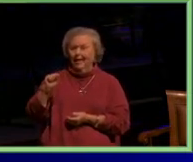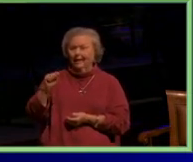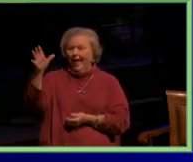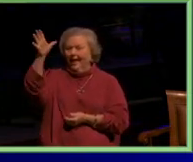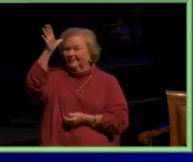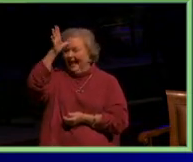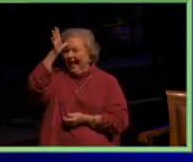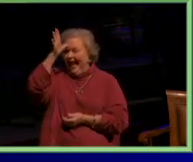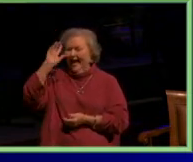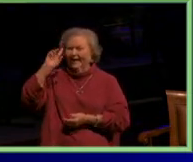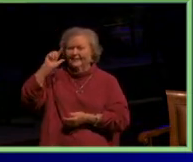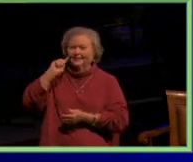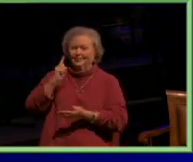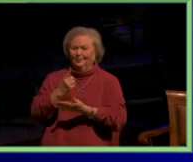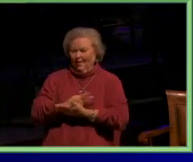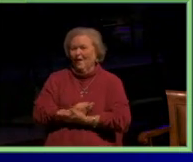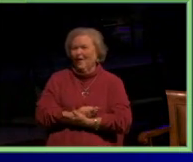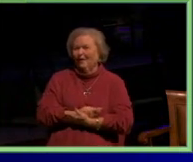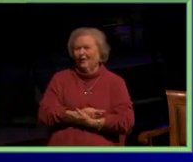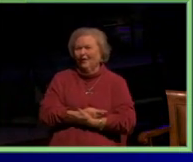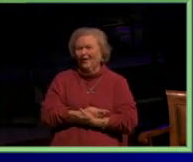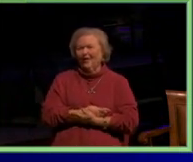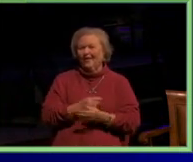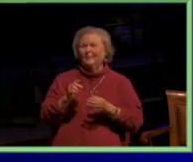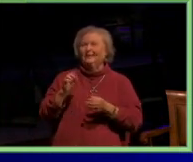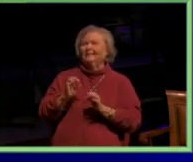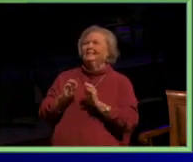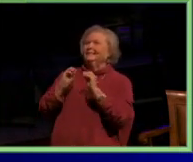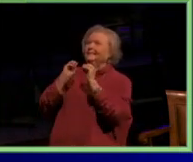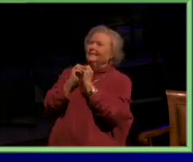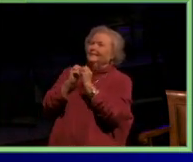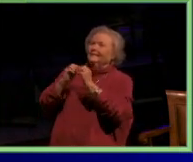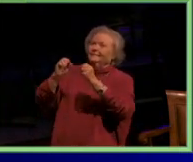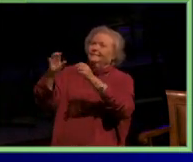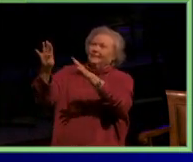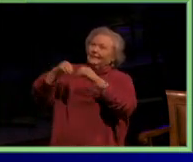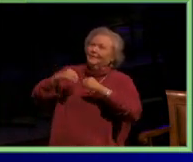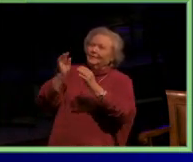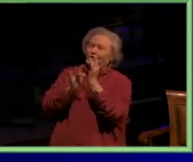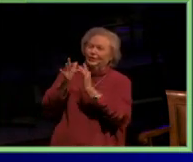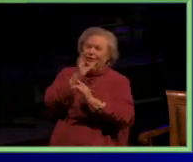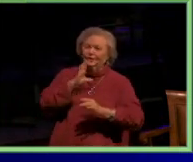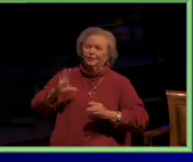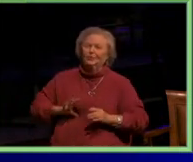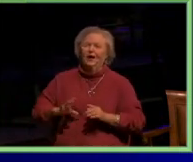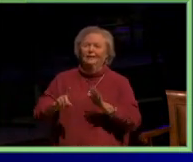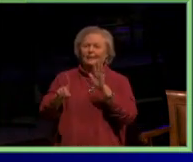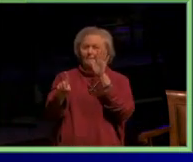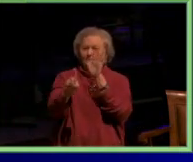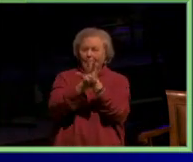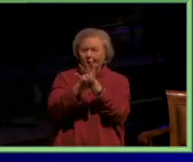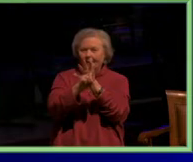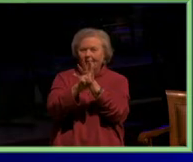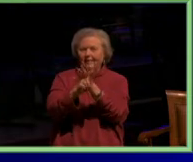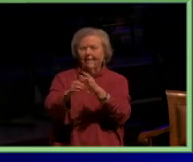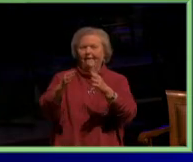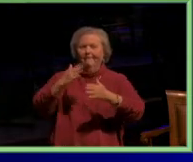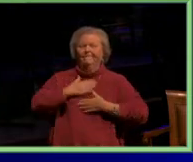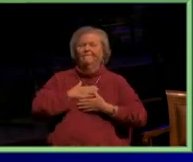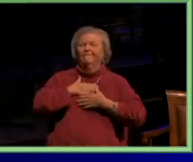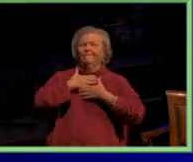put their faith in Jesus Christ our Lord, and they come to publicly profess their faith in Jesus